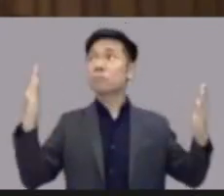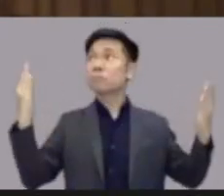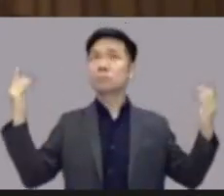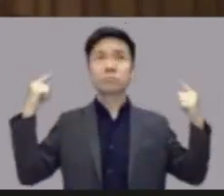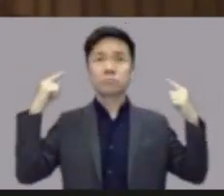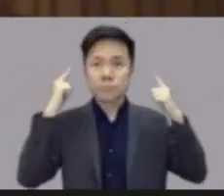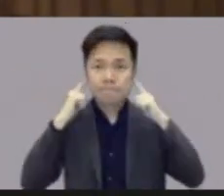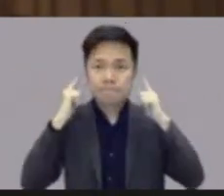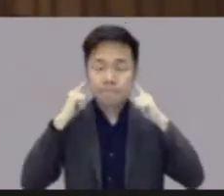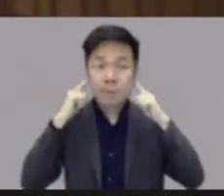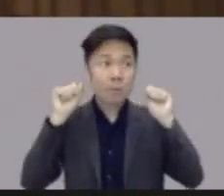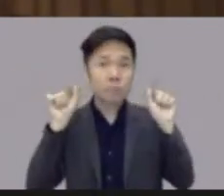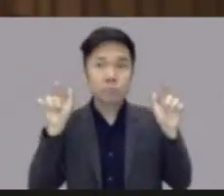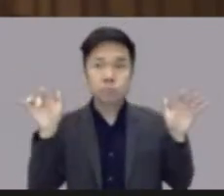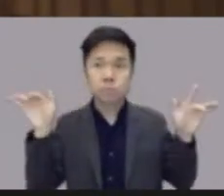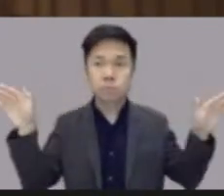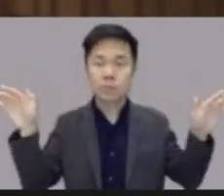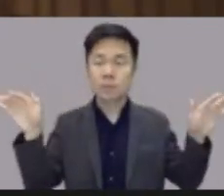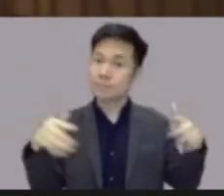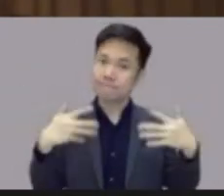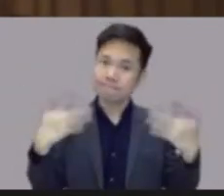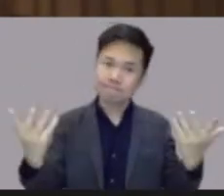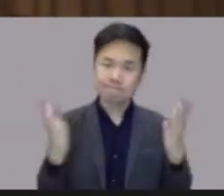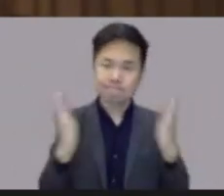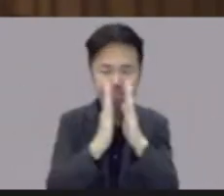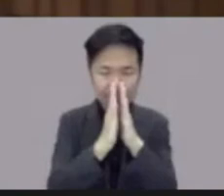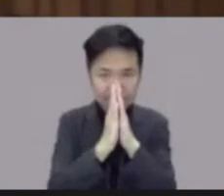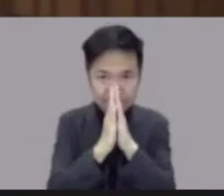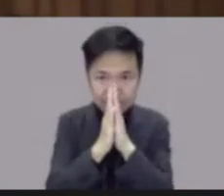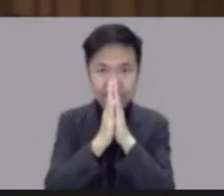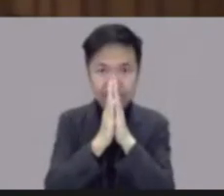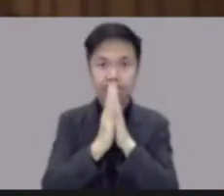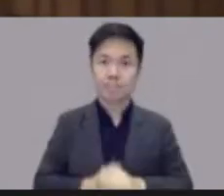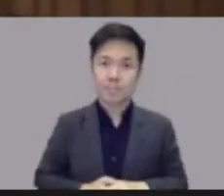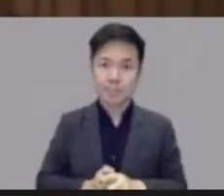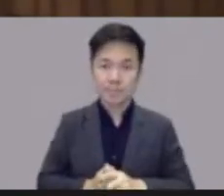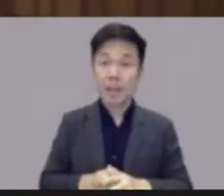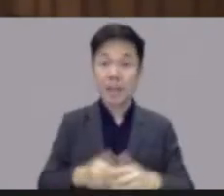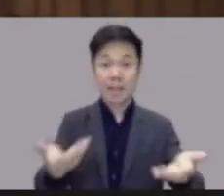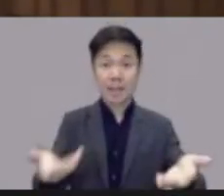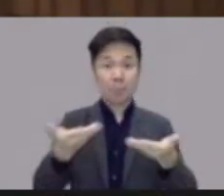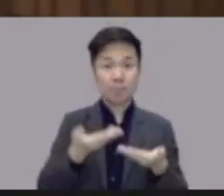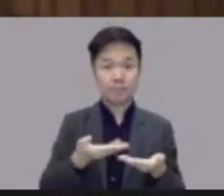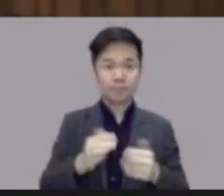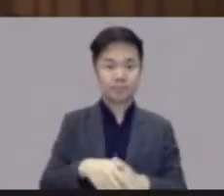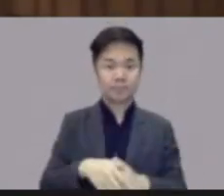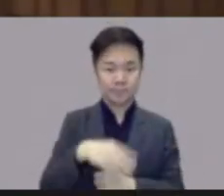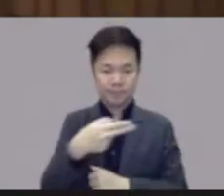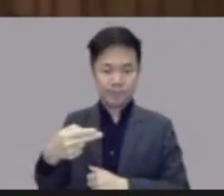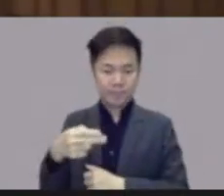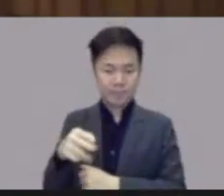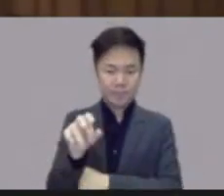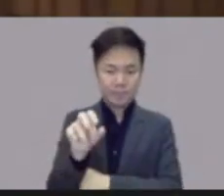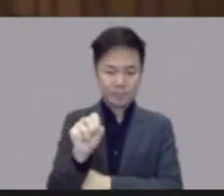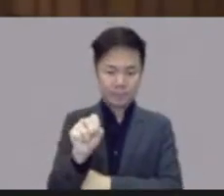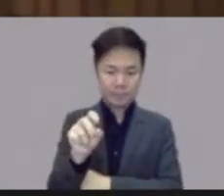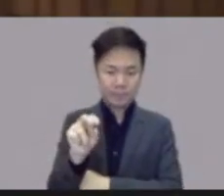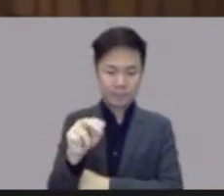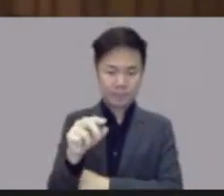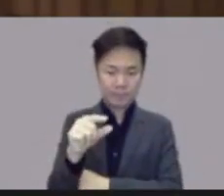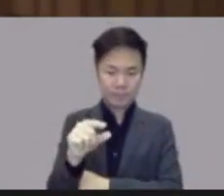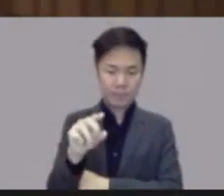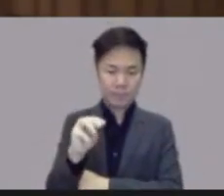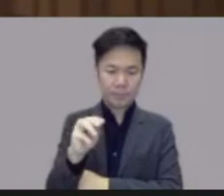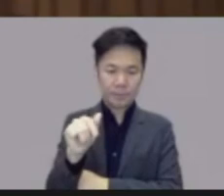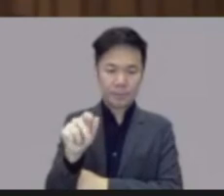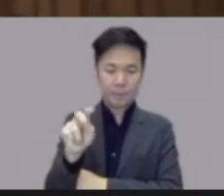data loss thank you for your attention to this matters I now invite Mr sangmin Nam director of environment and development